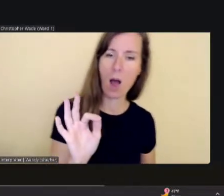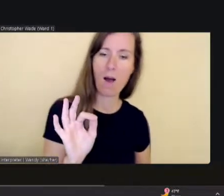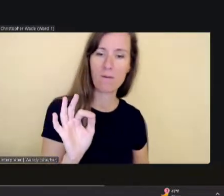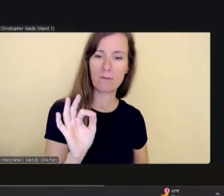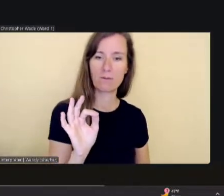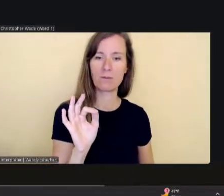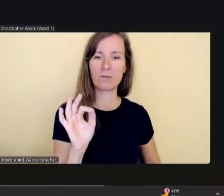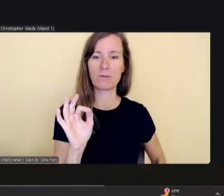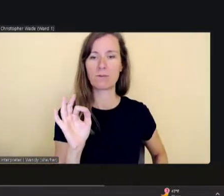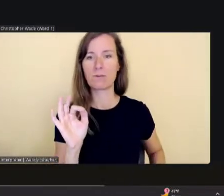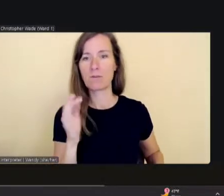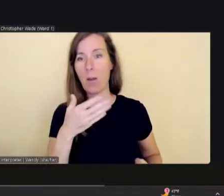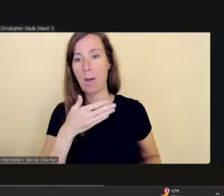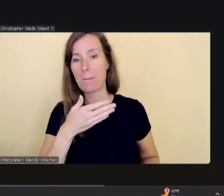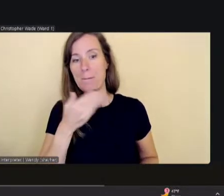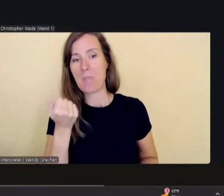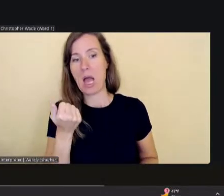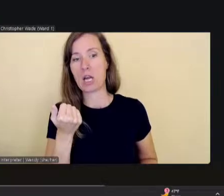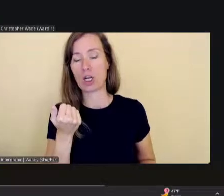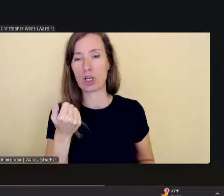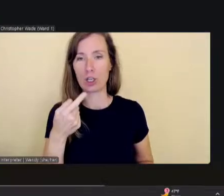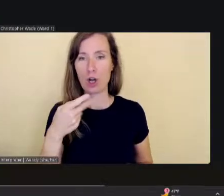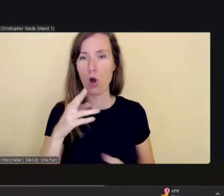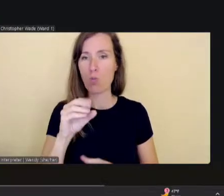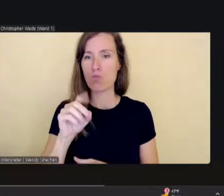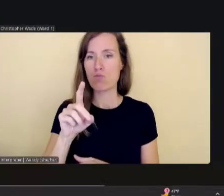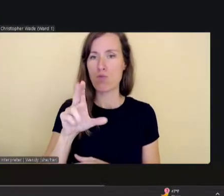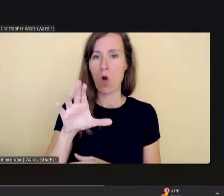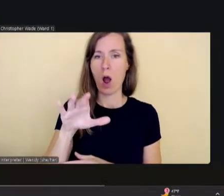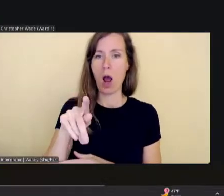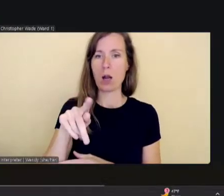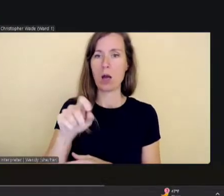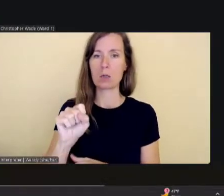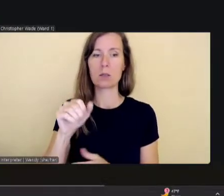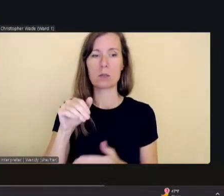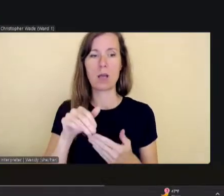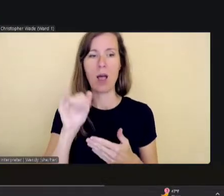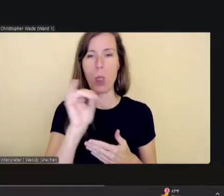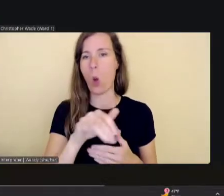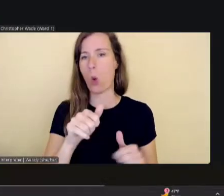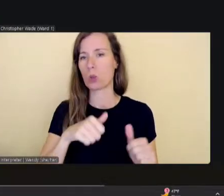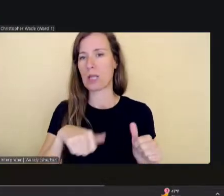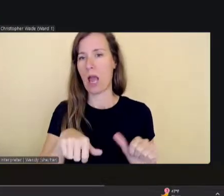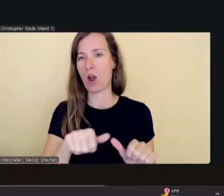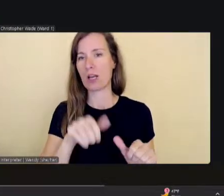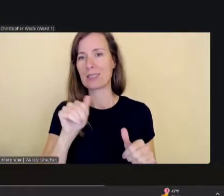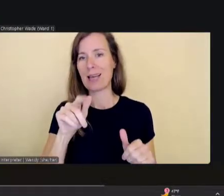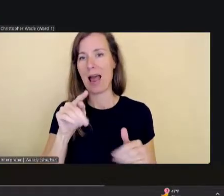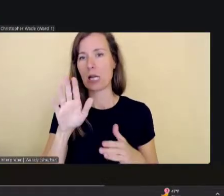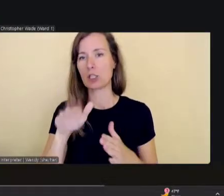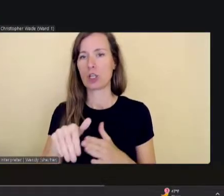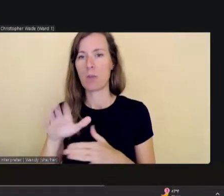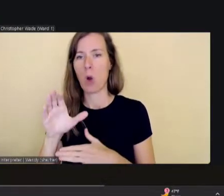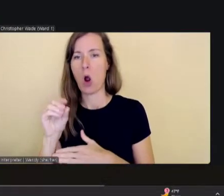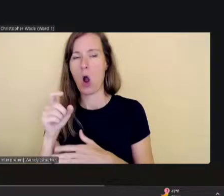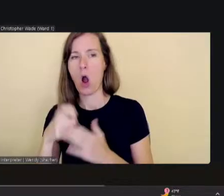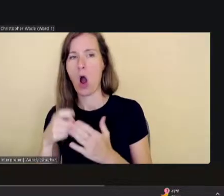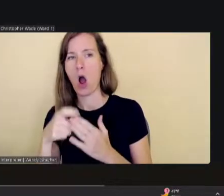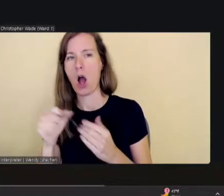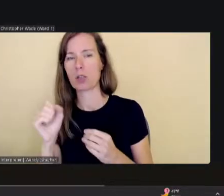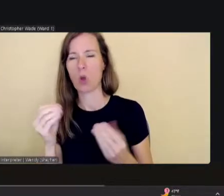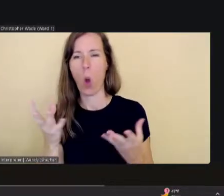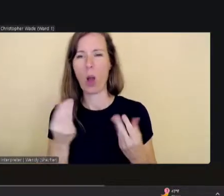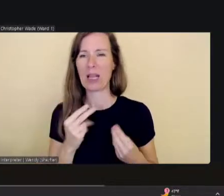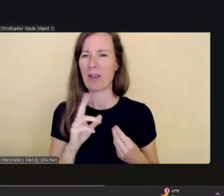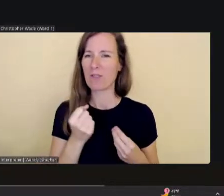better products in those areas at a cheaper cost. So if you can give us to the December